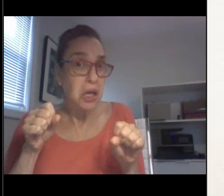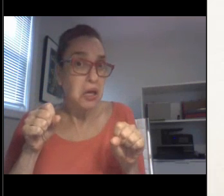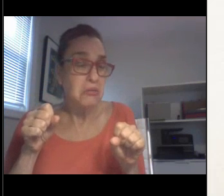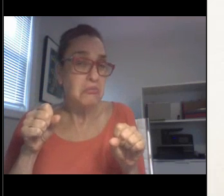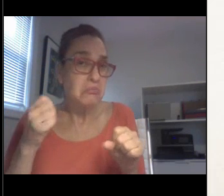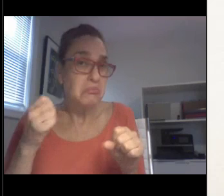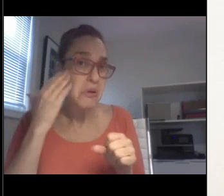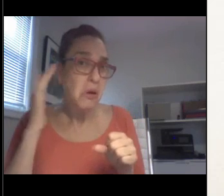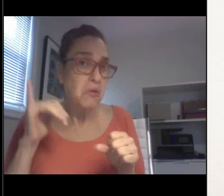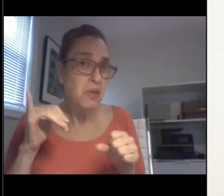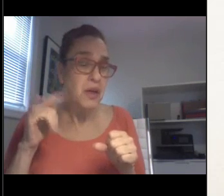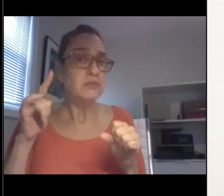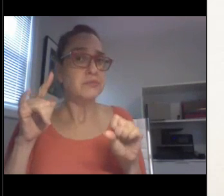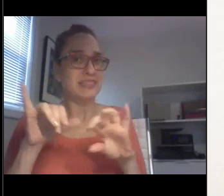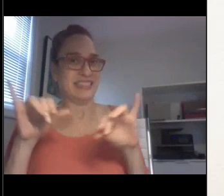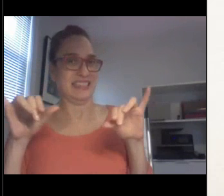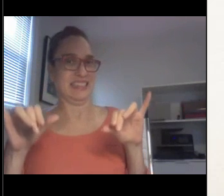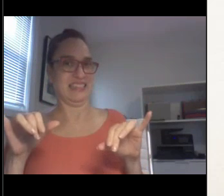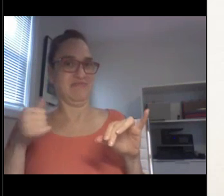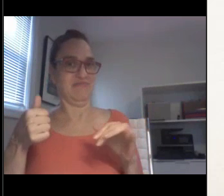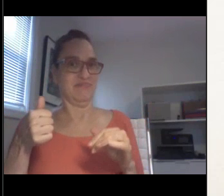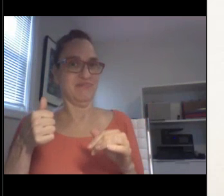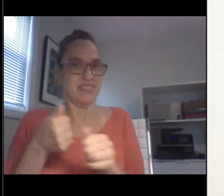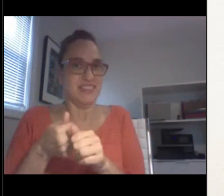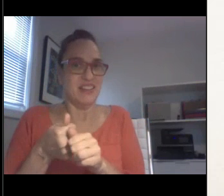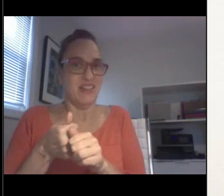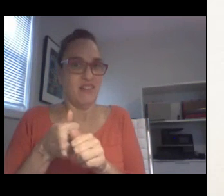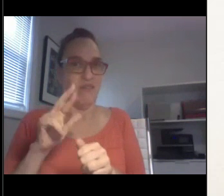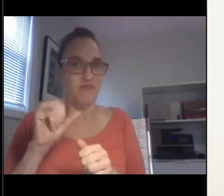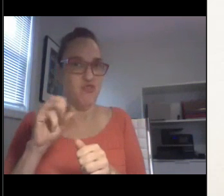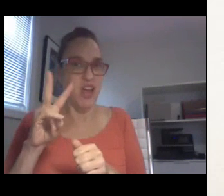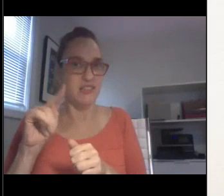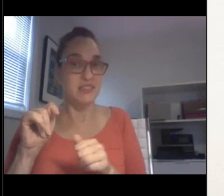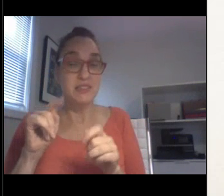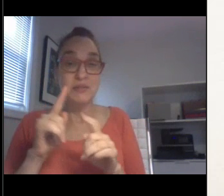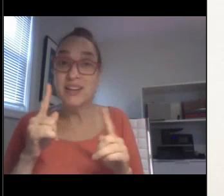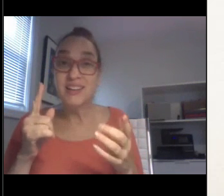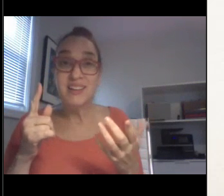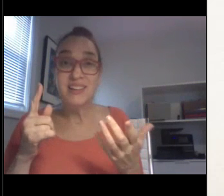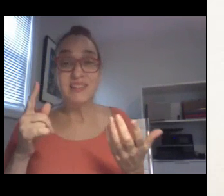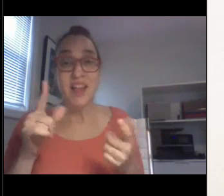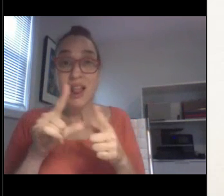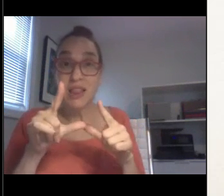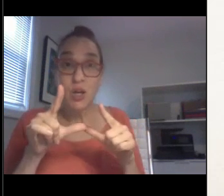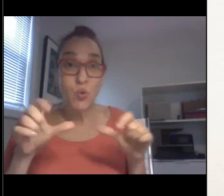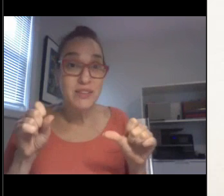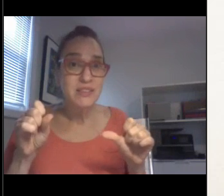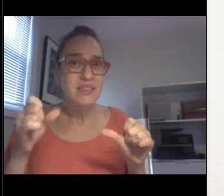does linguistics proper do to incentivize or disincentivize Black participation?